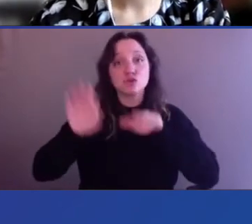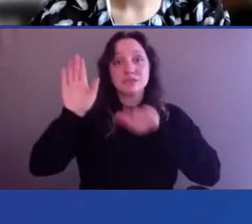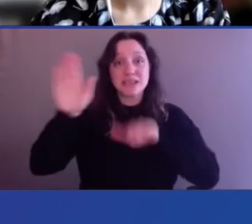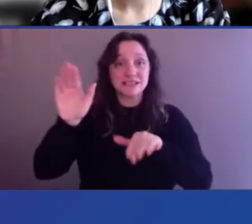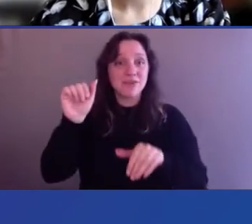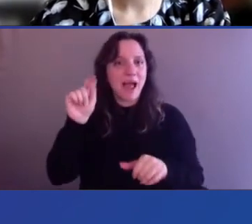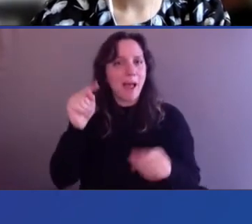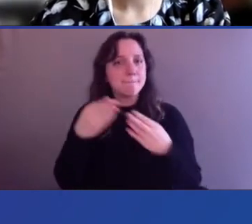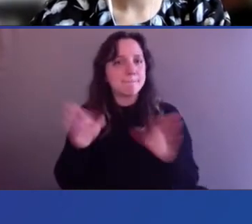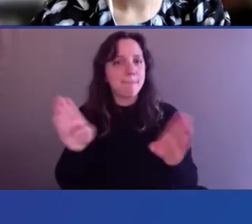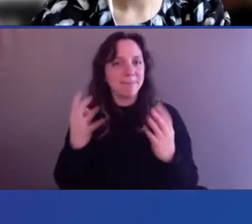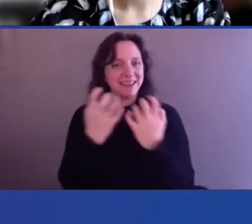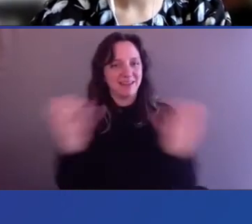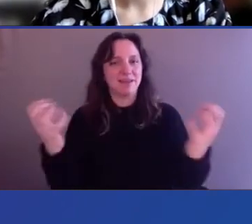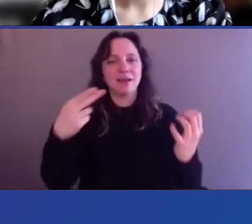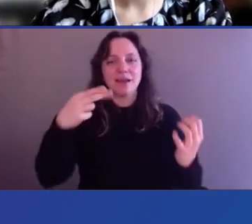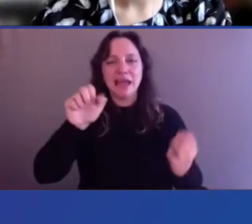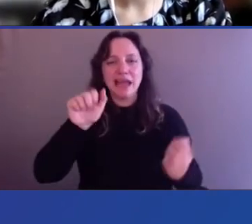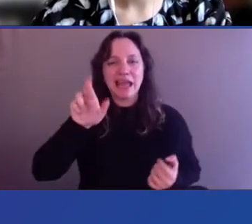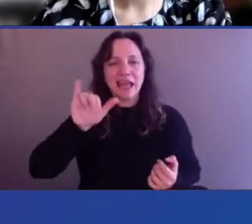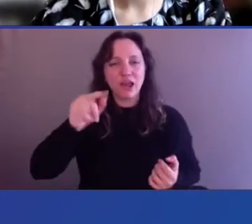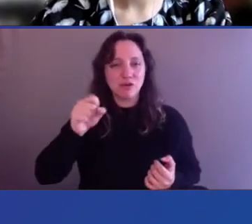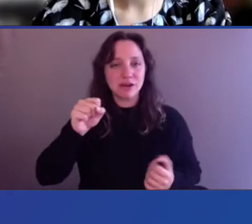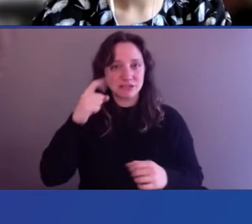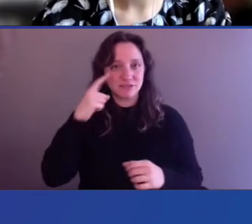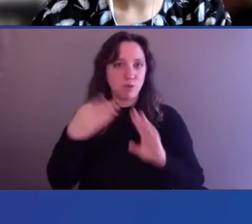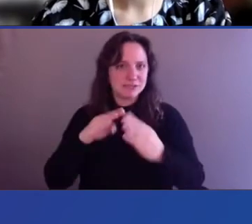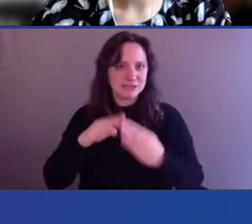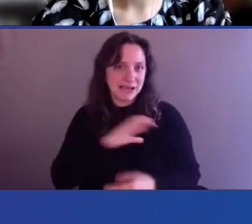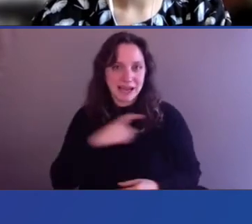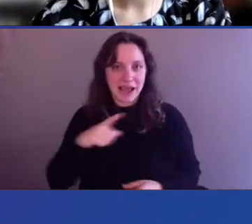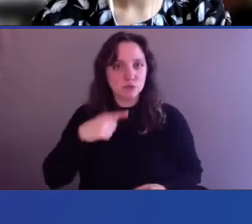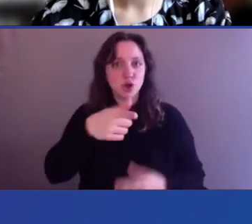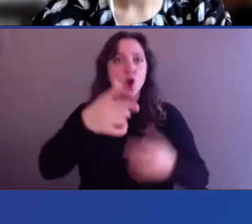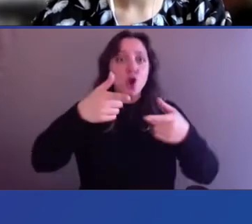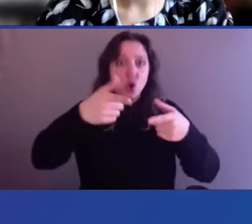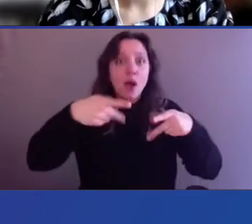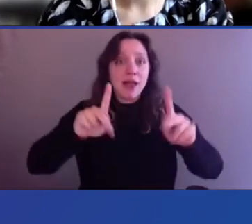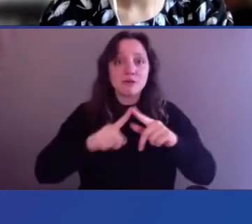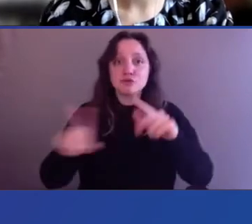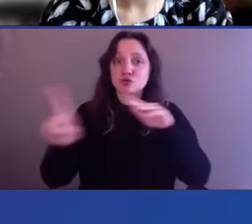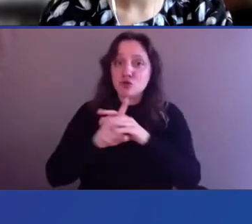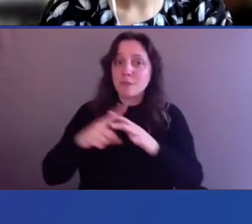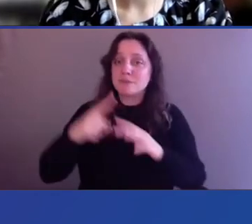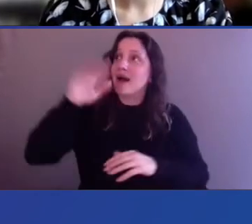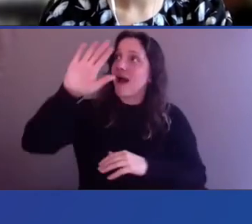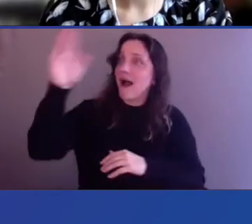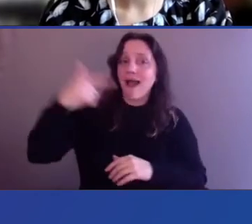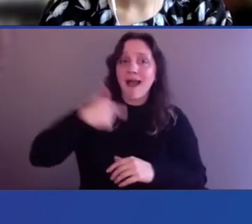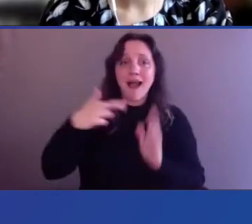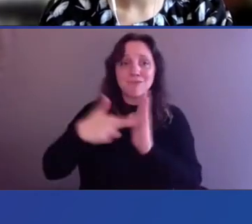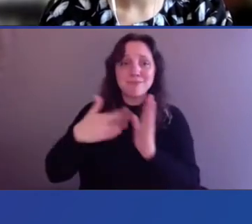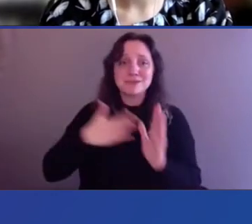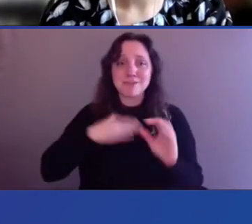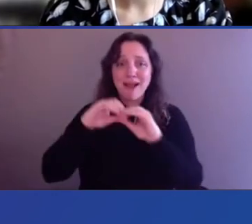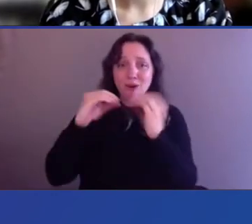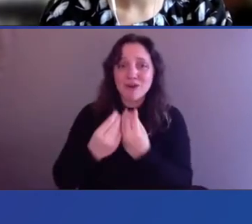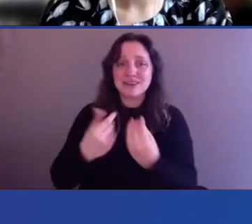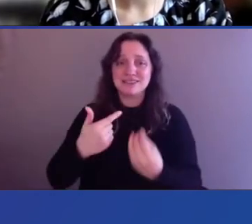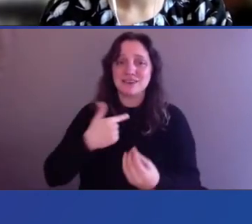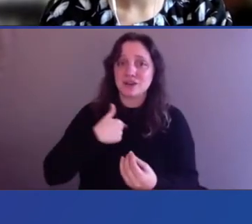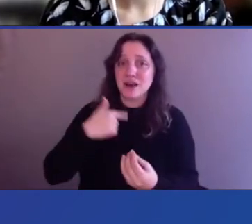City. If you don't say, and I ask you to give $30 million more, then you're not even lobbying.